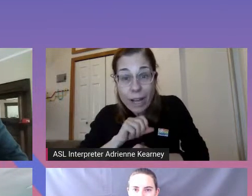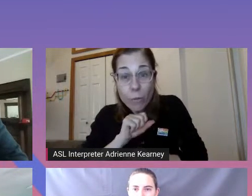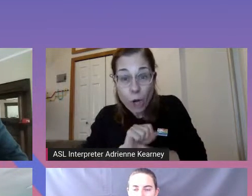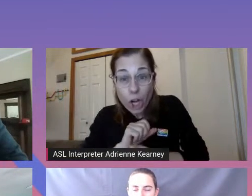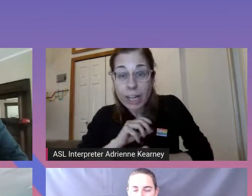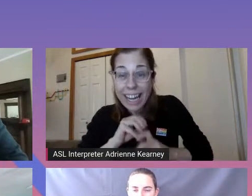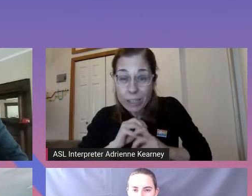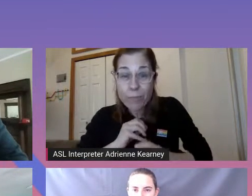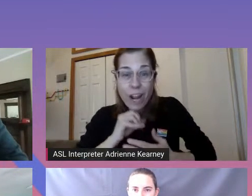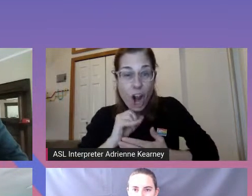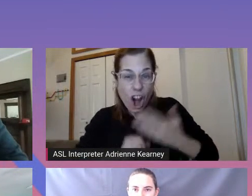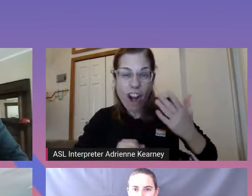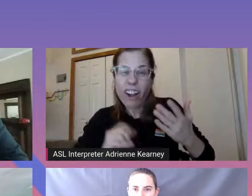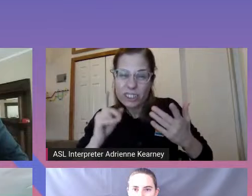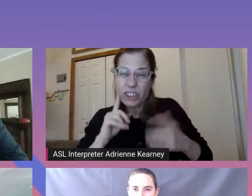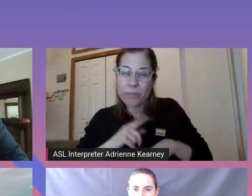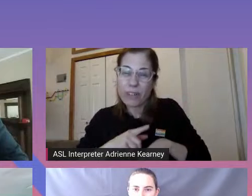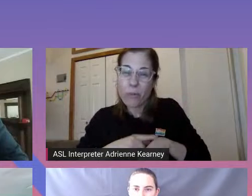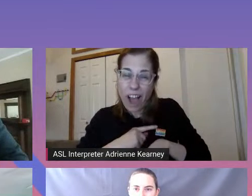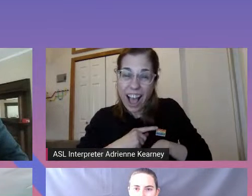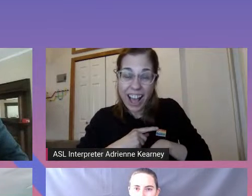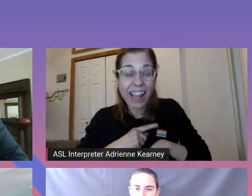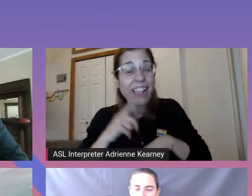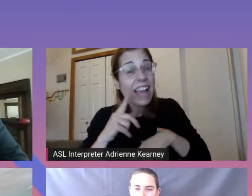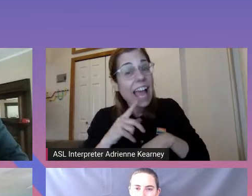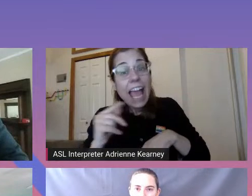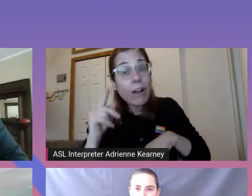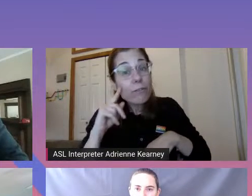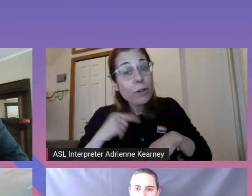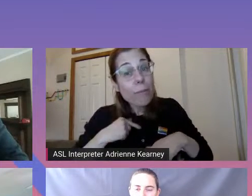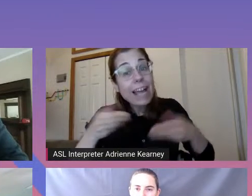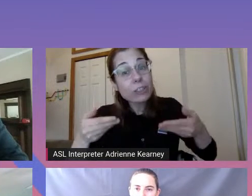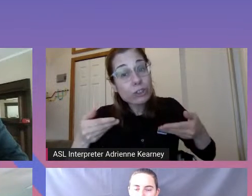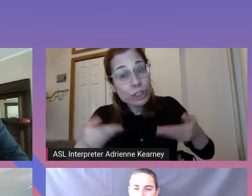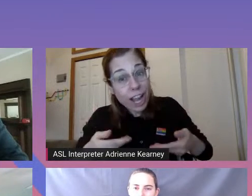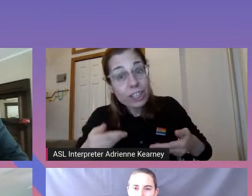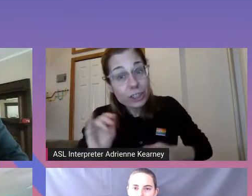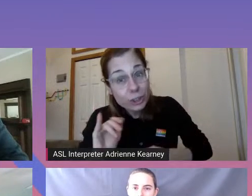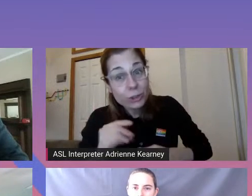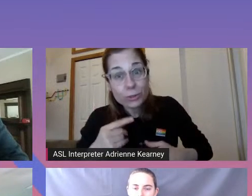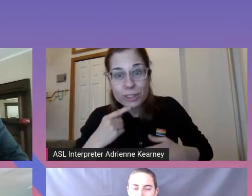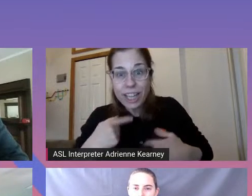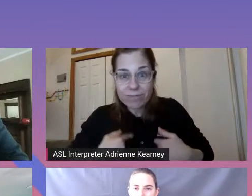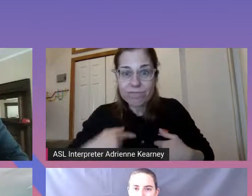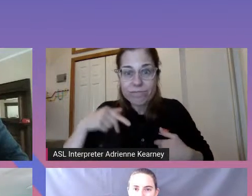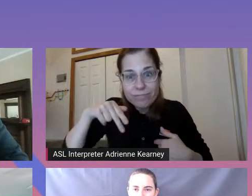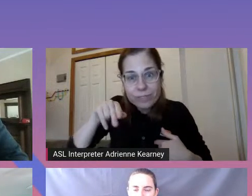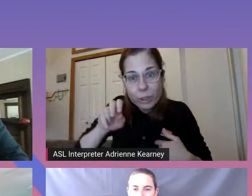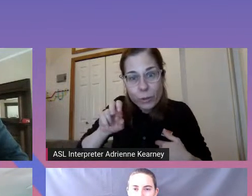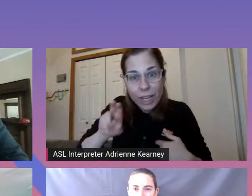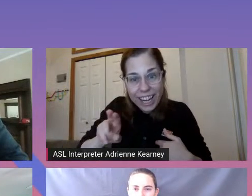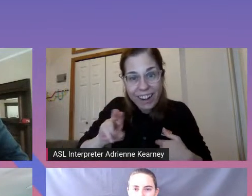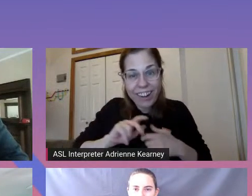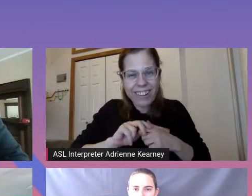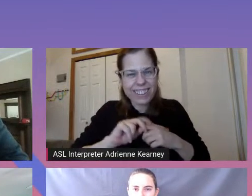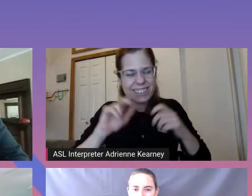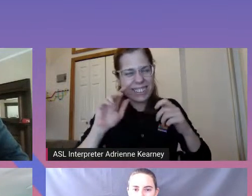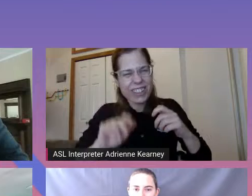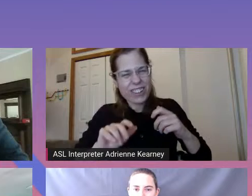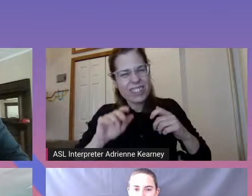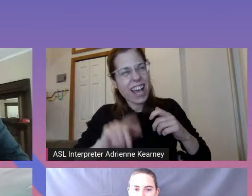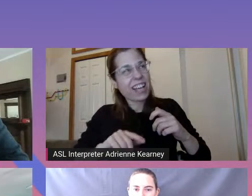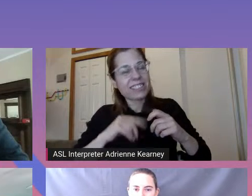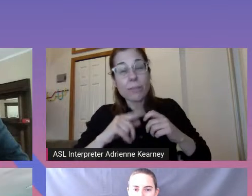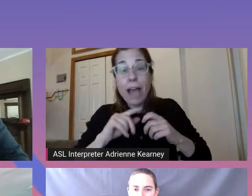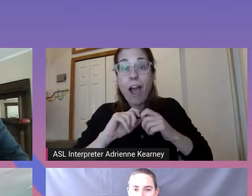And I think that comes with everyone's experience and bringing, but also how we come into terms of our own